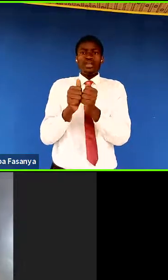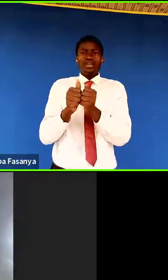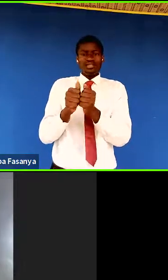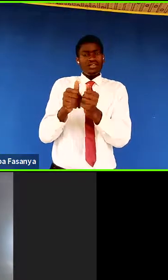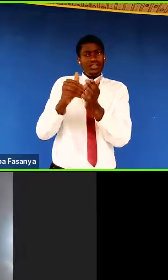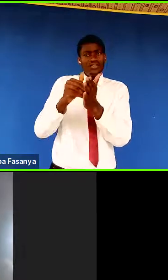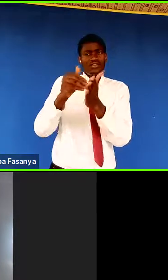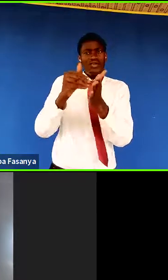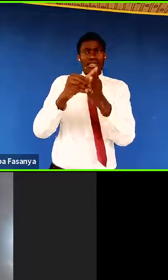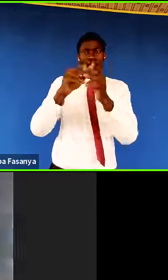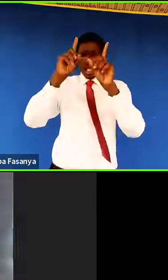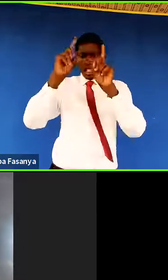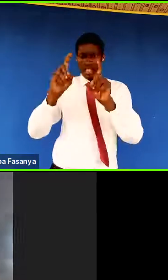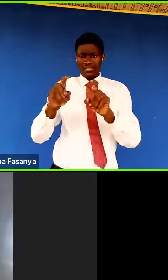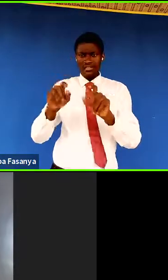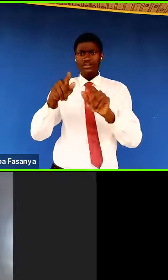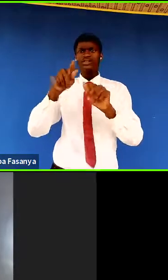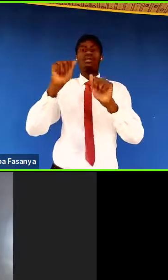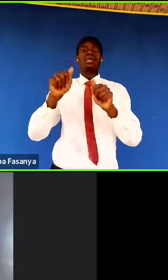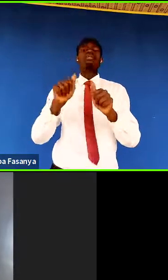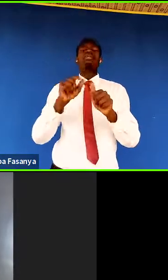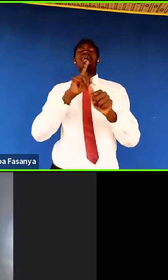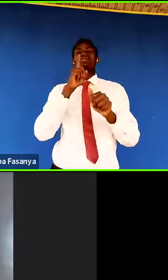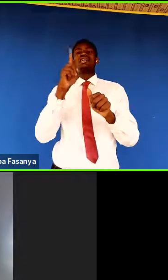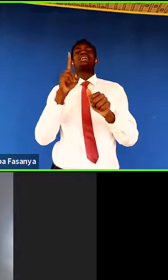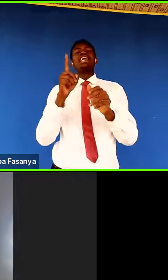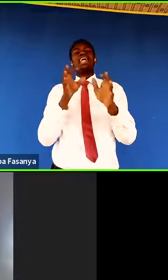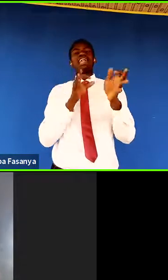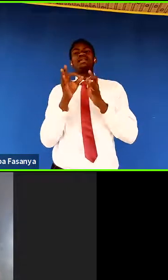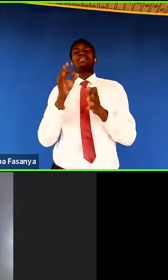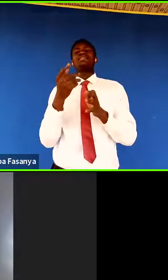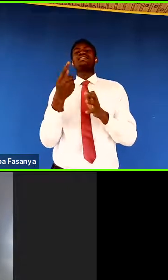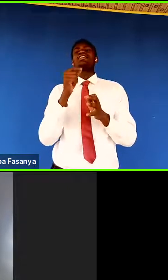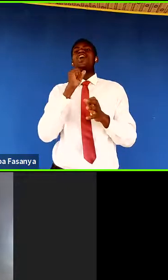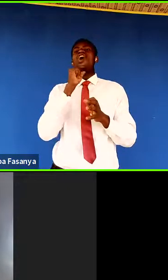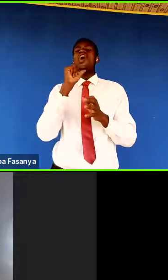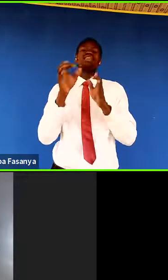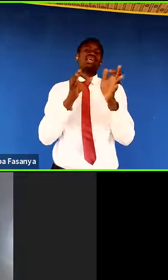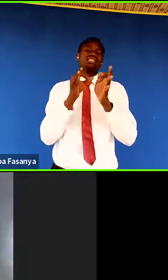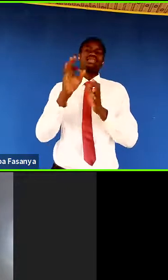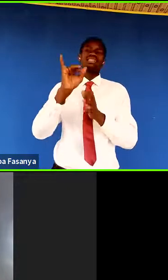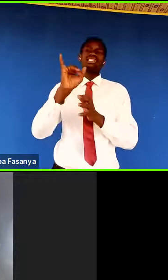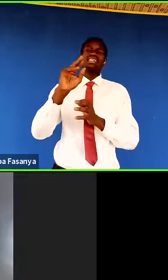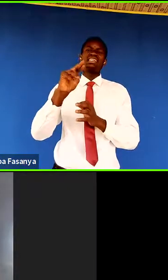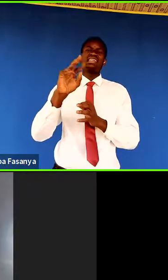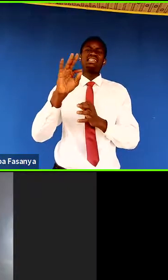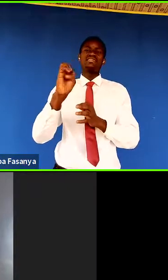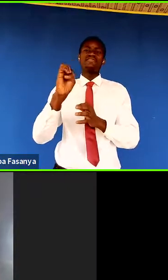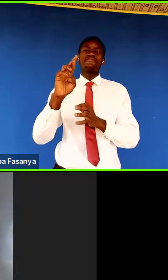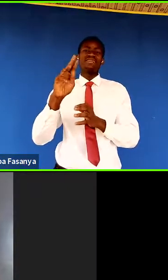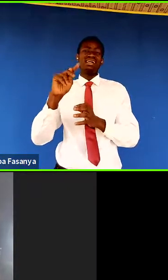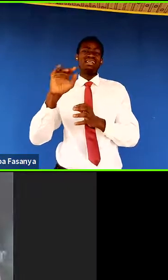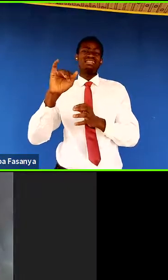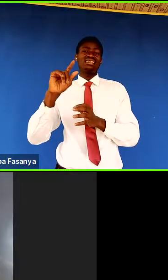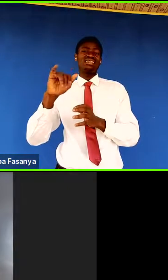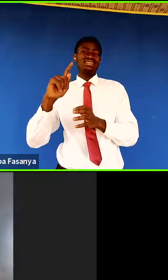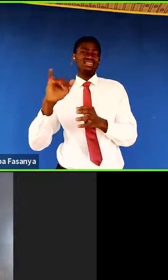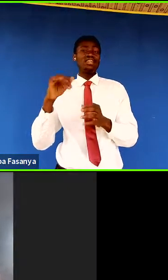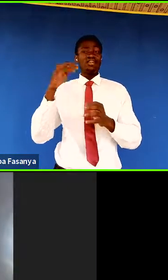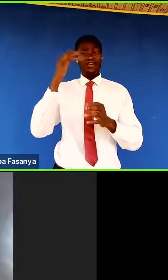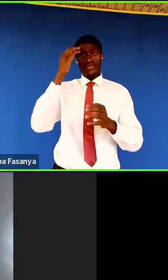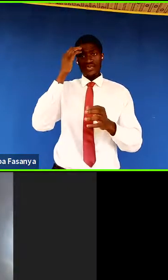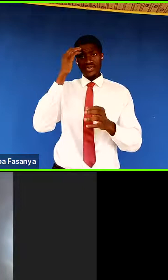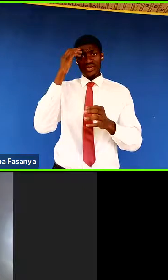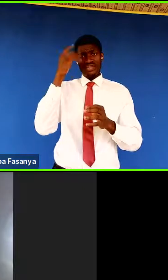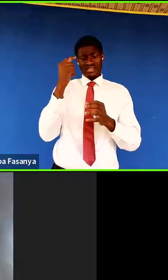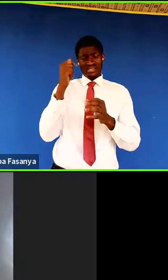explain the unexplained infertility. We also know now there is the immunological part. For some women, for some reason,